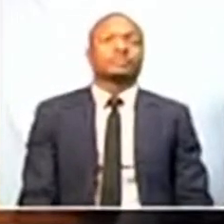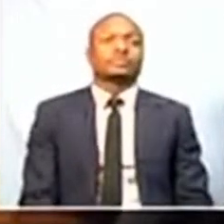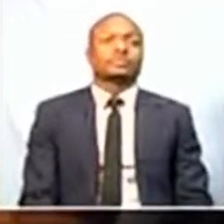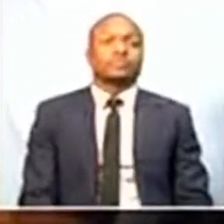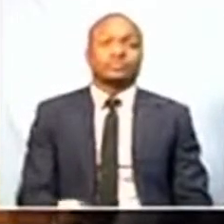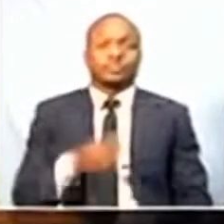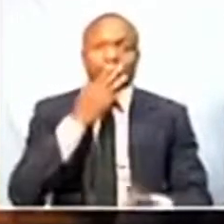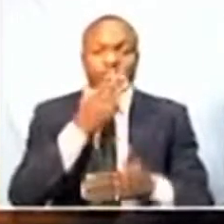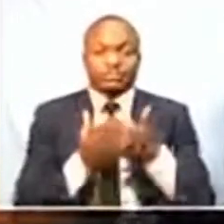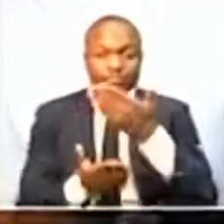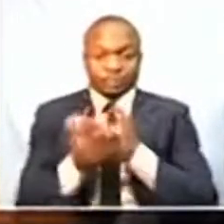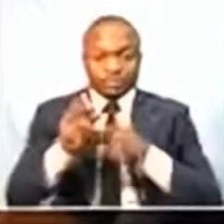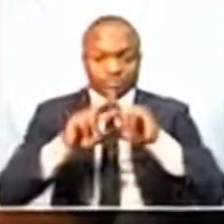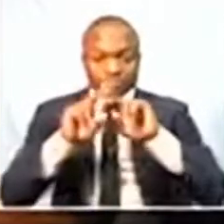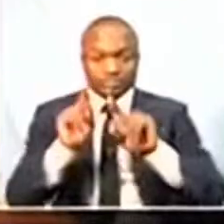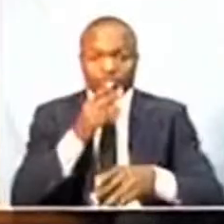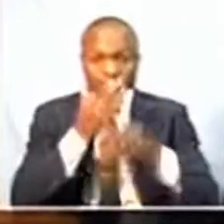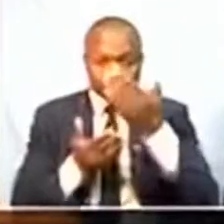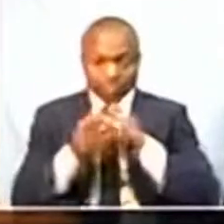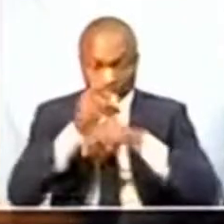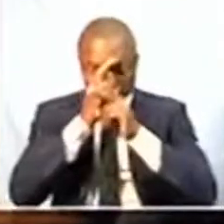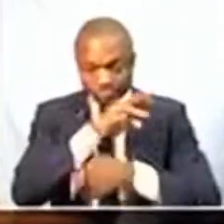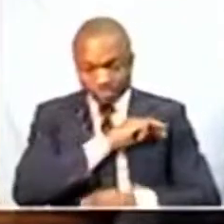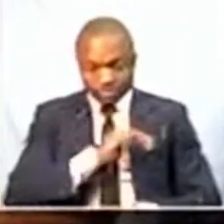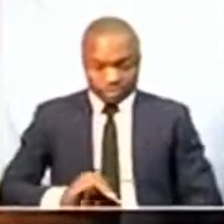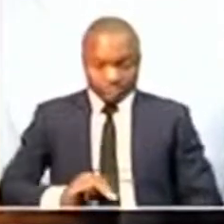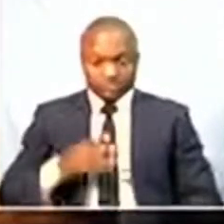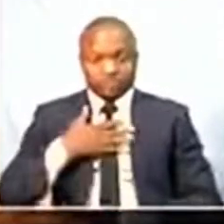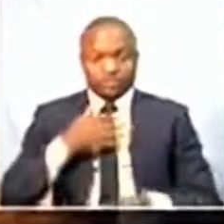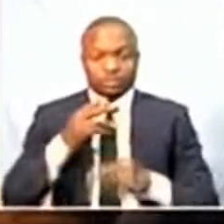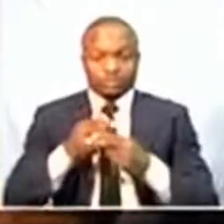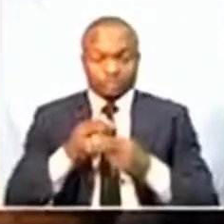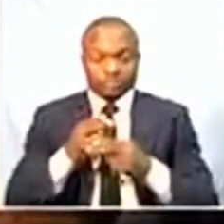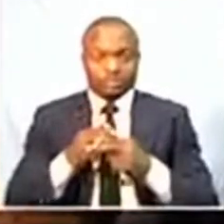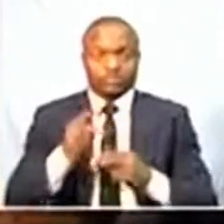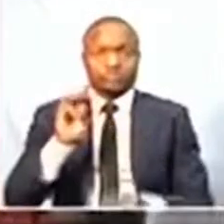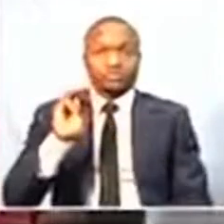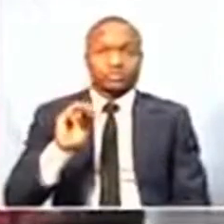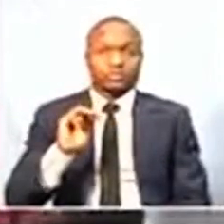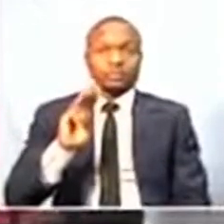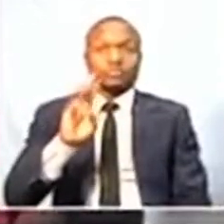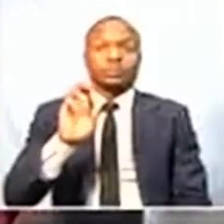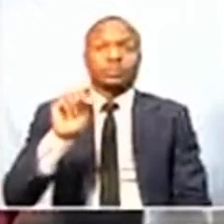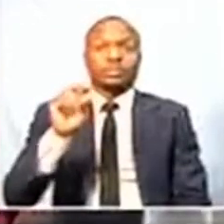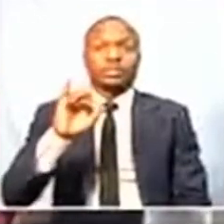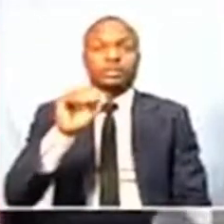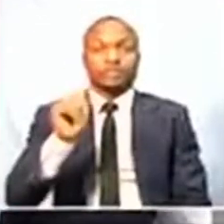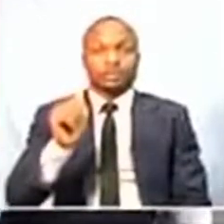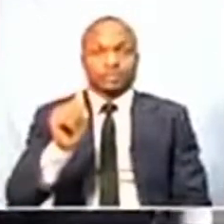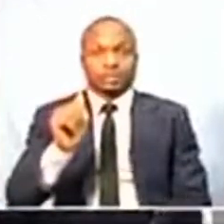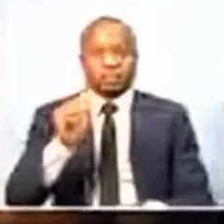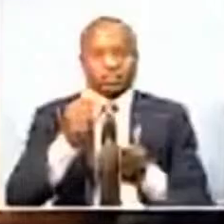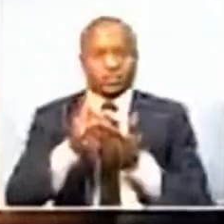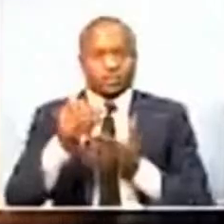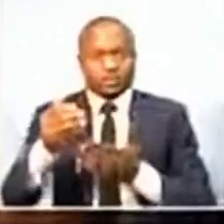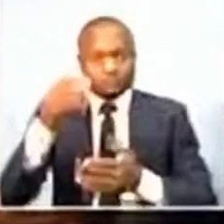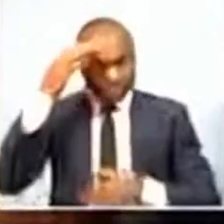Good morning, Chair, and good morning, honorable members. My name is Mwenyamogan Chisubula. I'm the Procurement Officer.